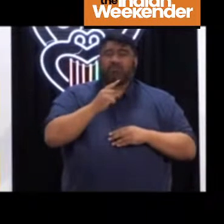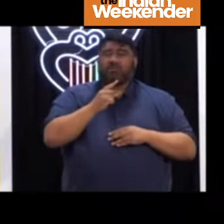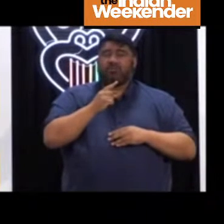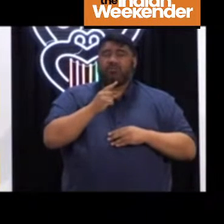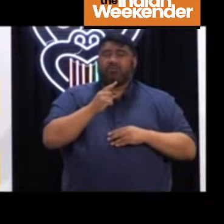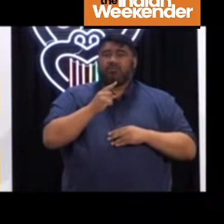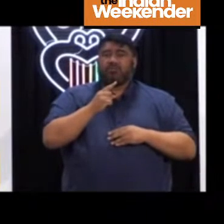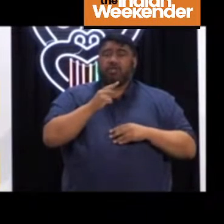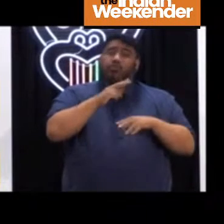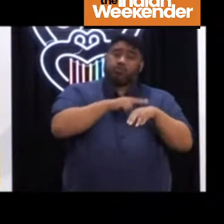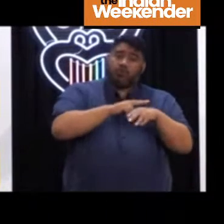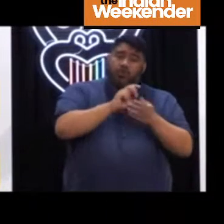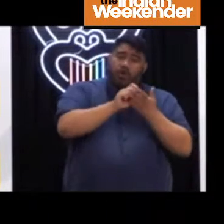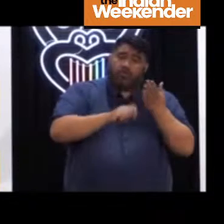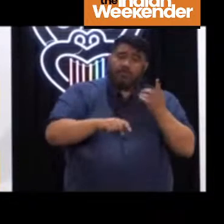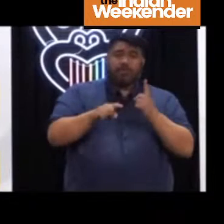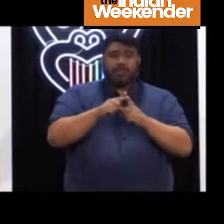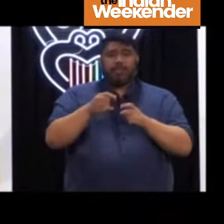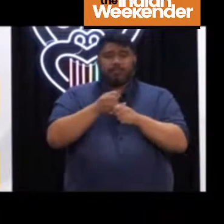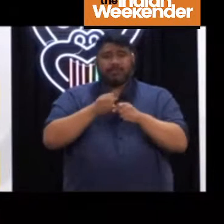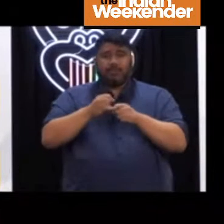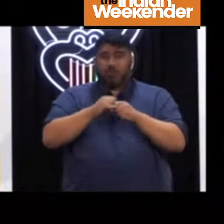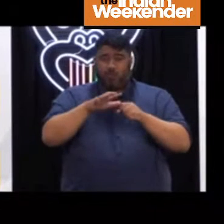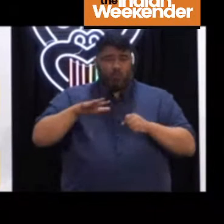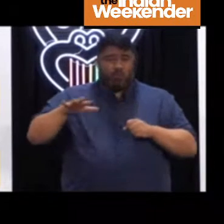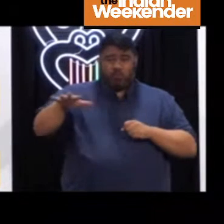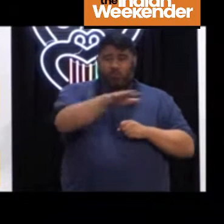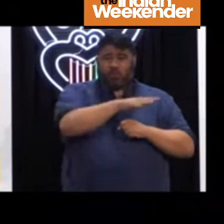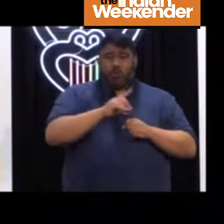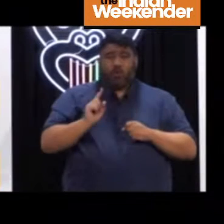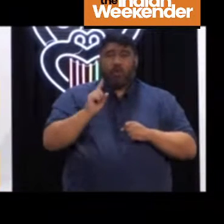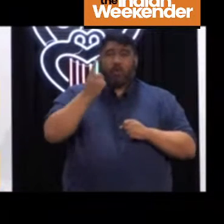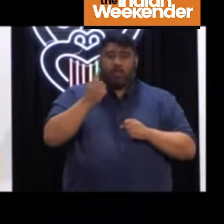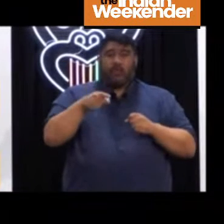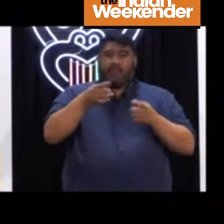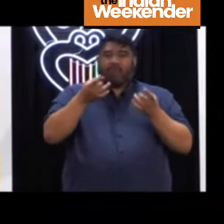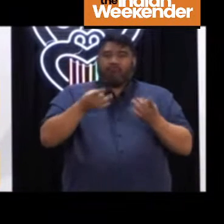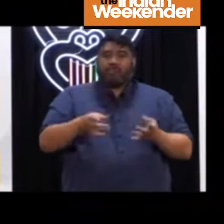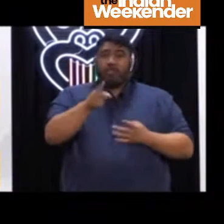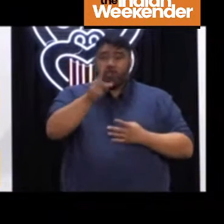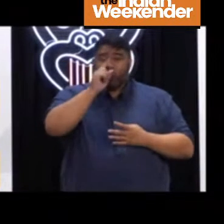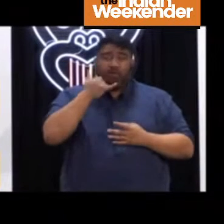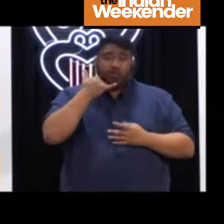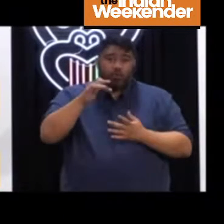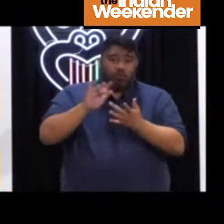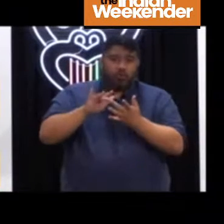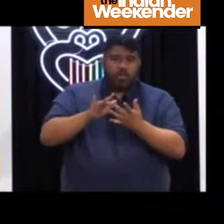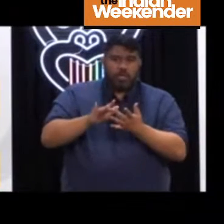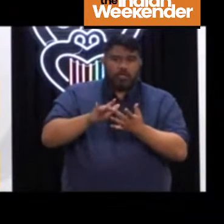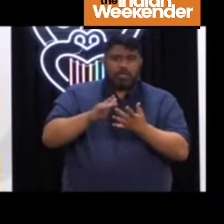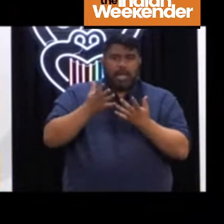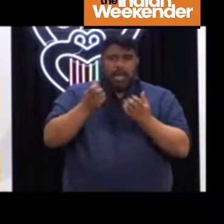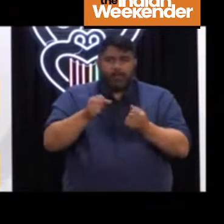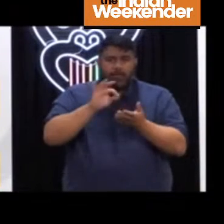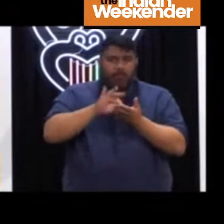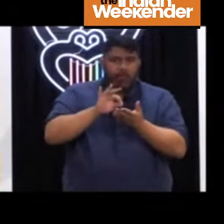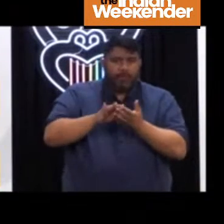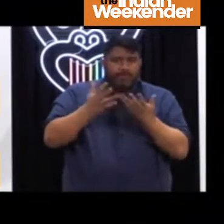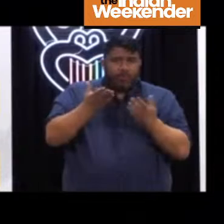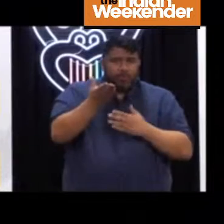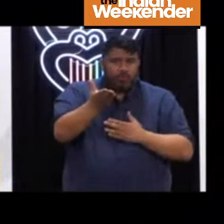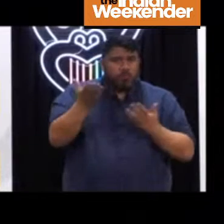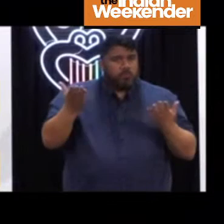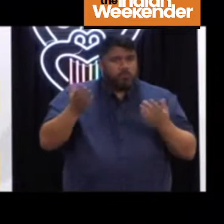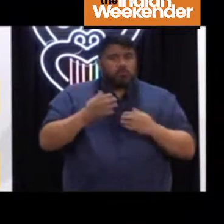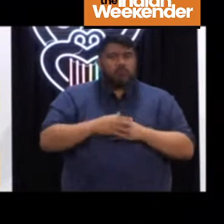delivering vaccinations across Auckland, so give them a call and see if they have any spaces available this week.